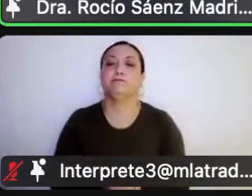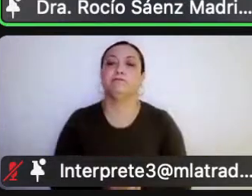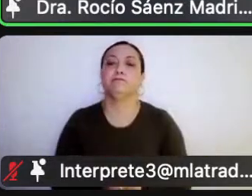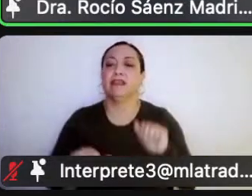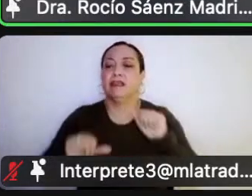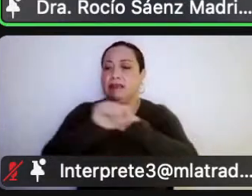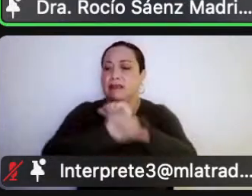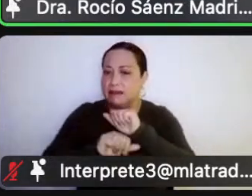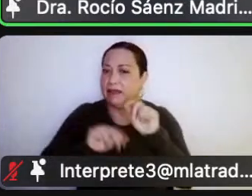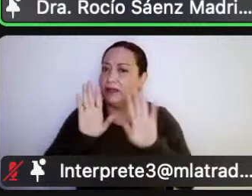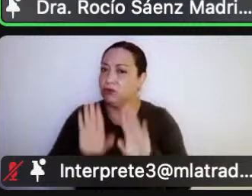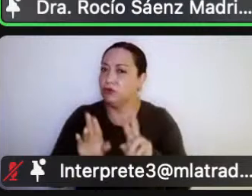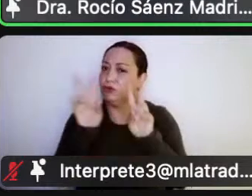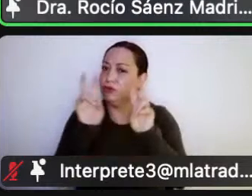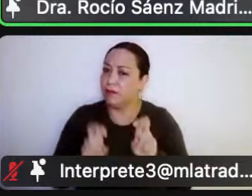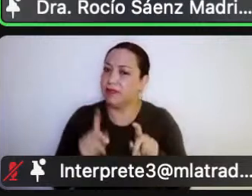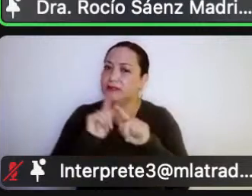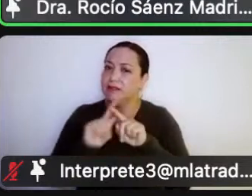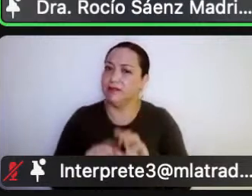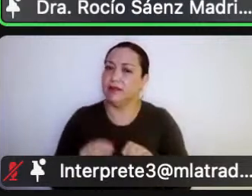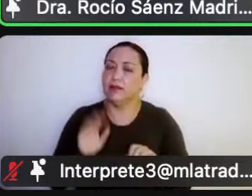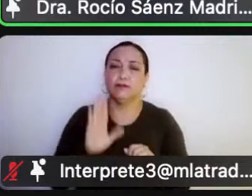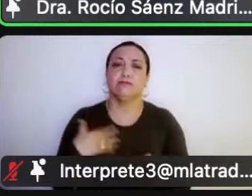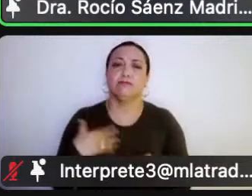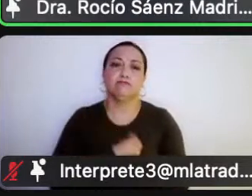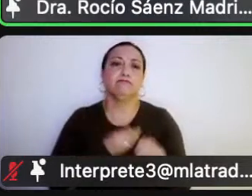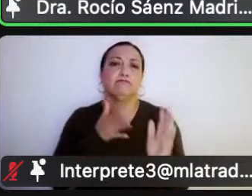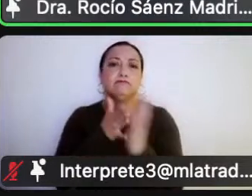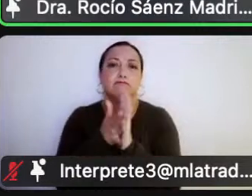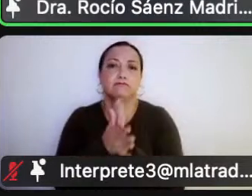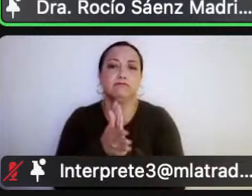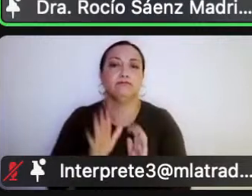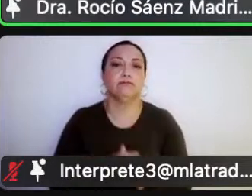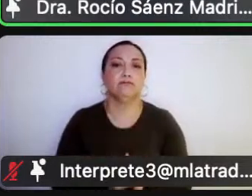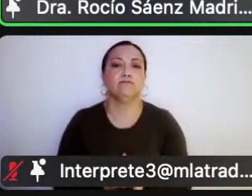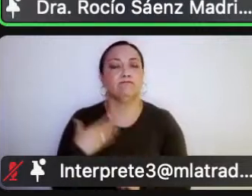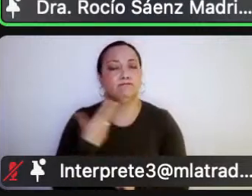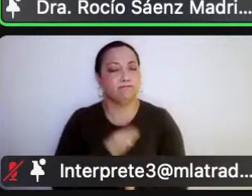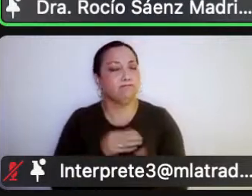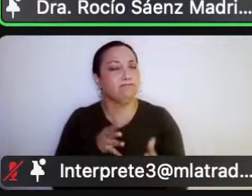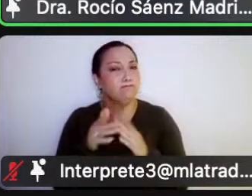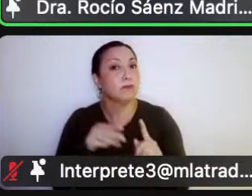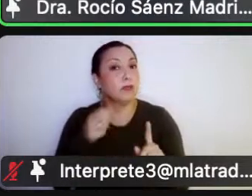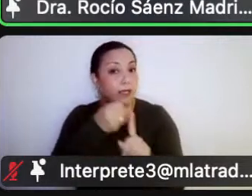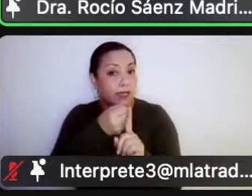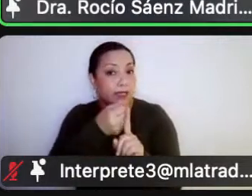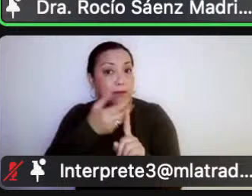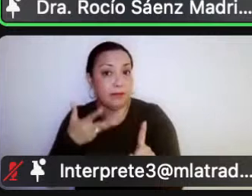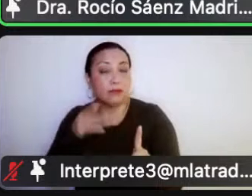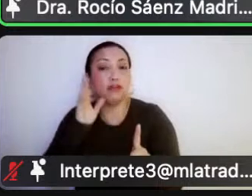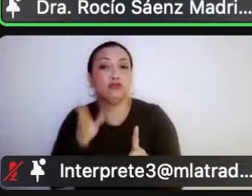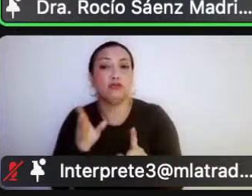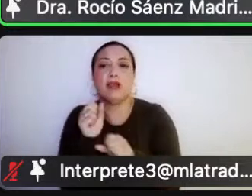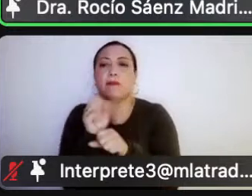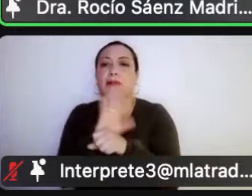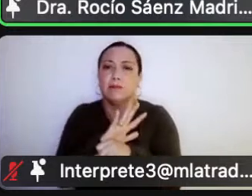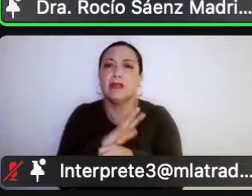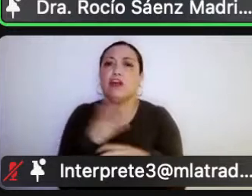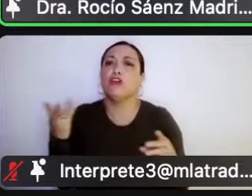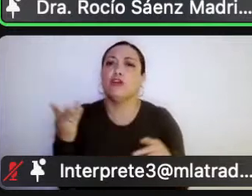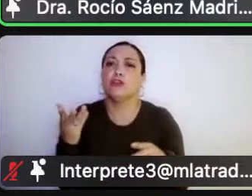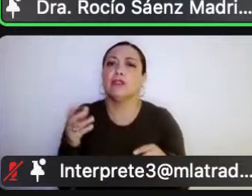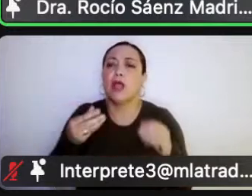thematic areas that we develop, we can mention the impact of the pandemic in the